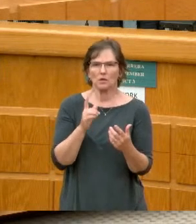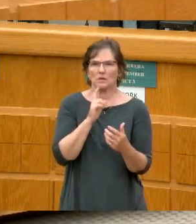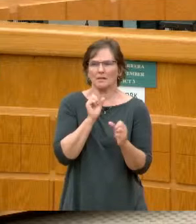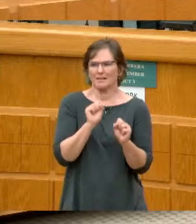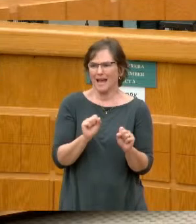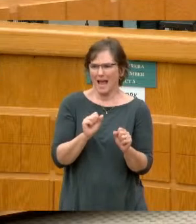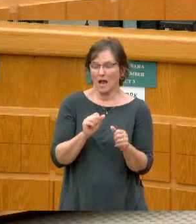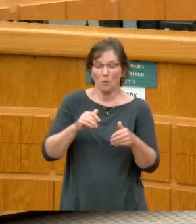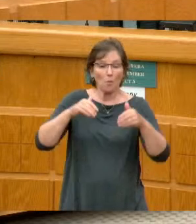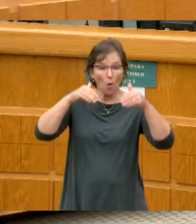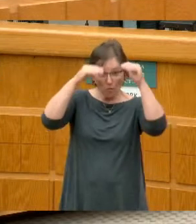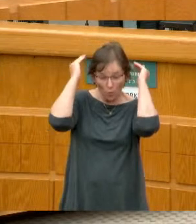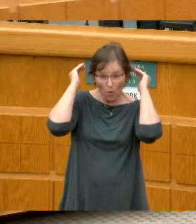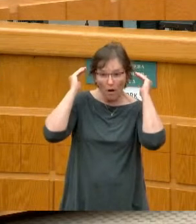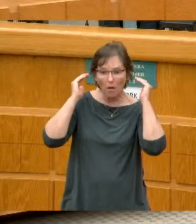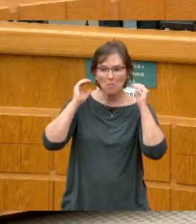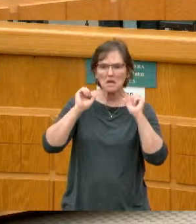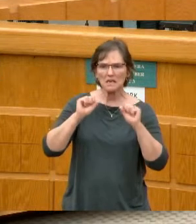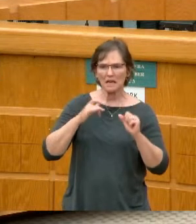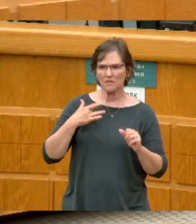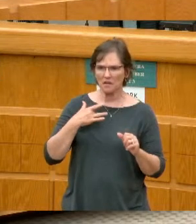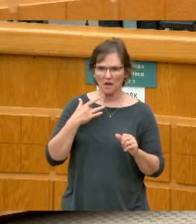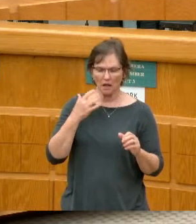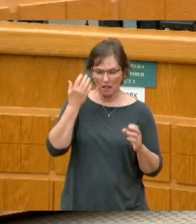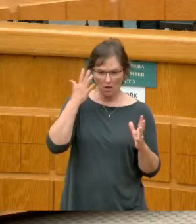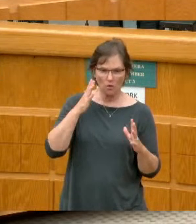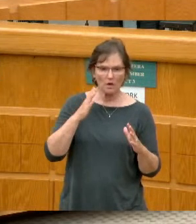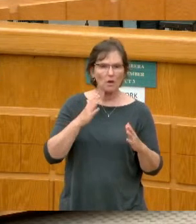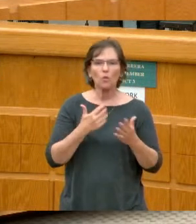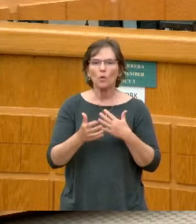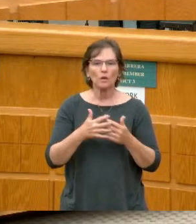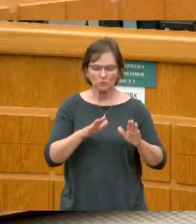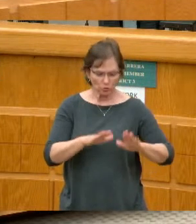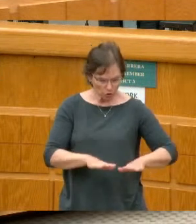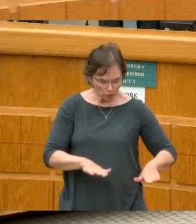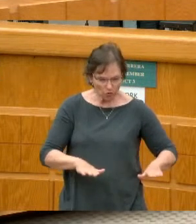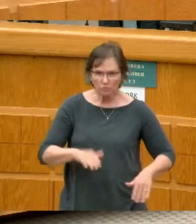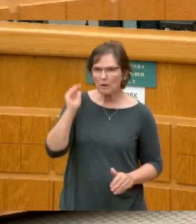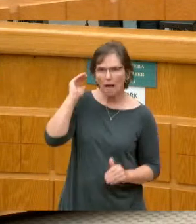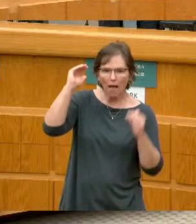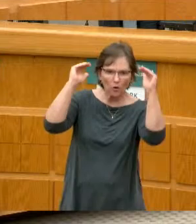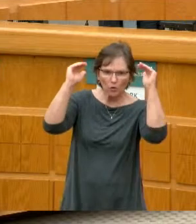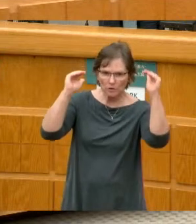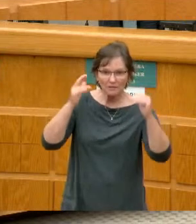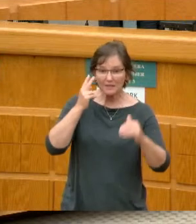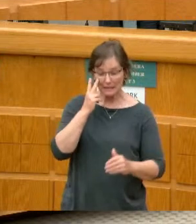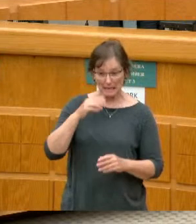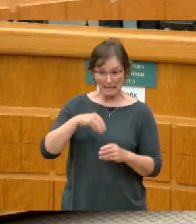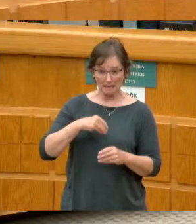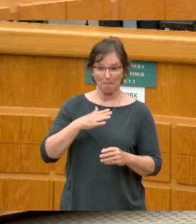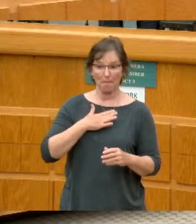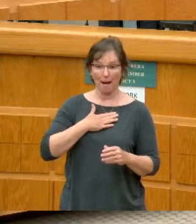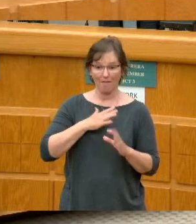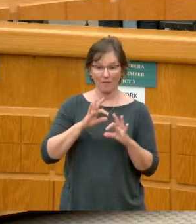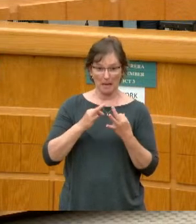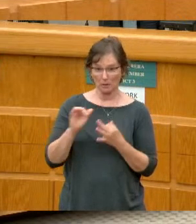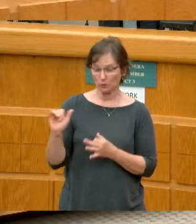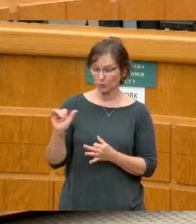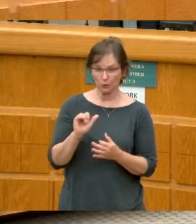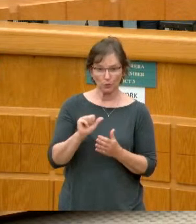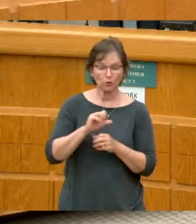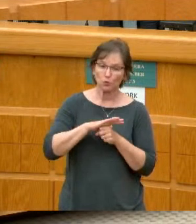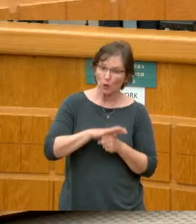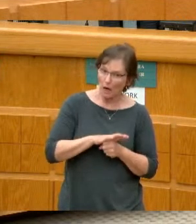Fear and anxiety are real, and a new disease is not necessarily a new normal. And wondering what could